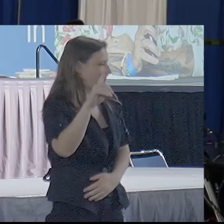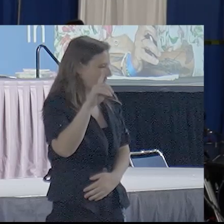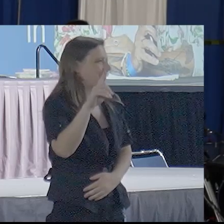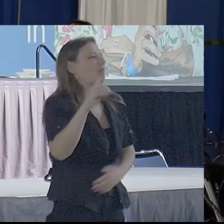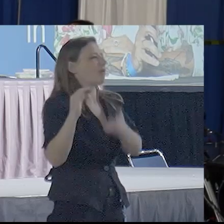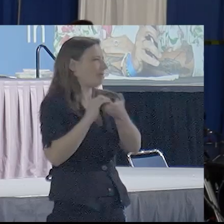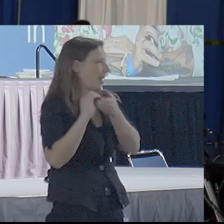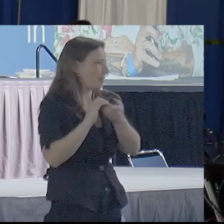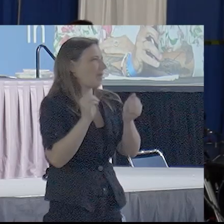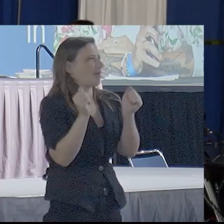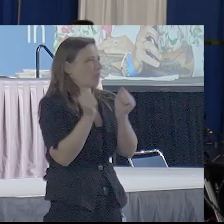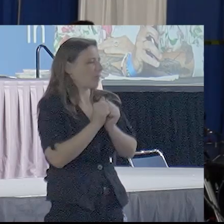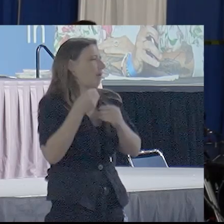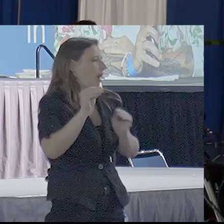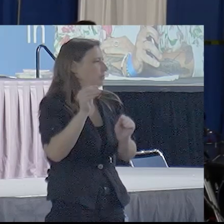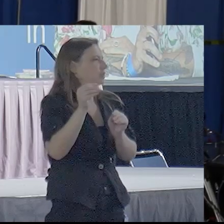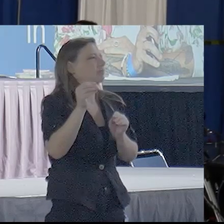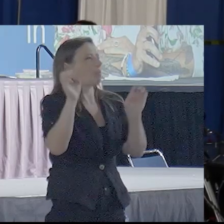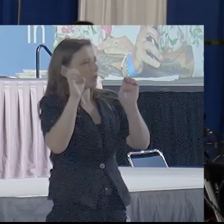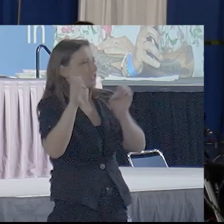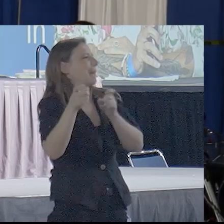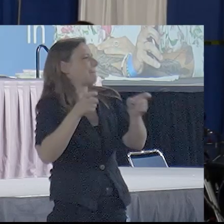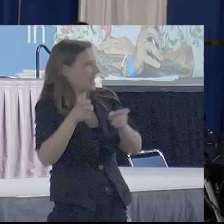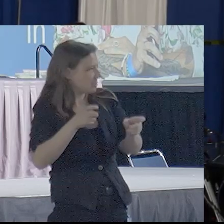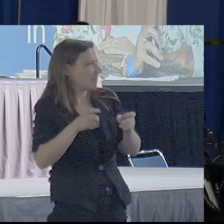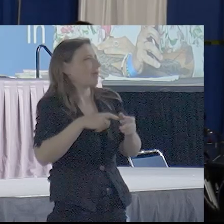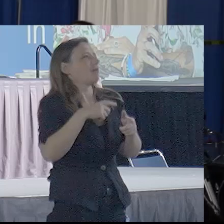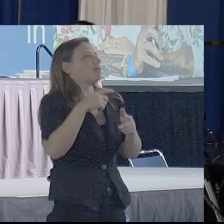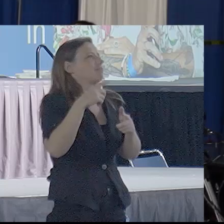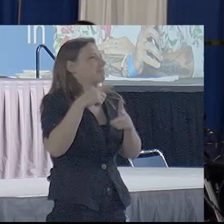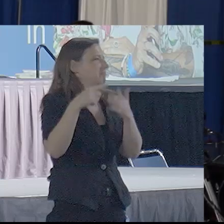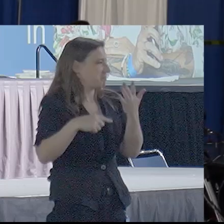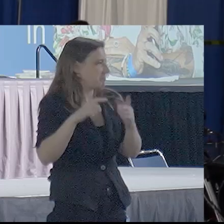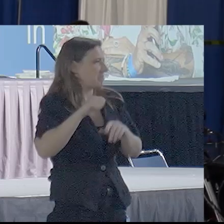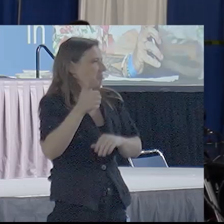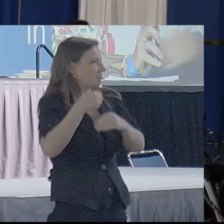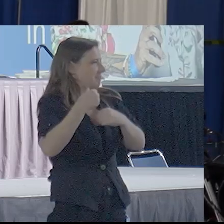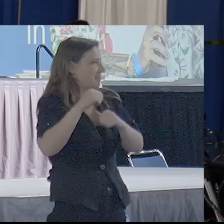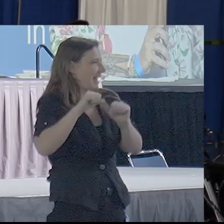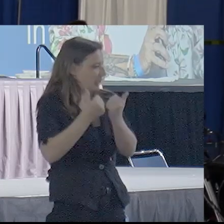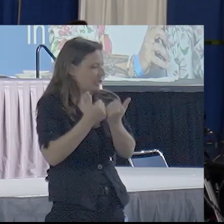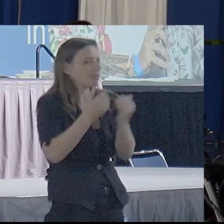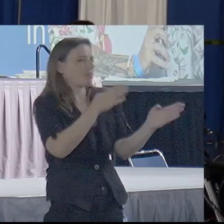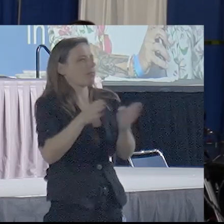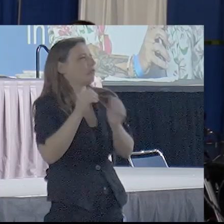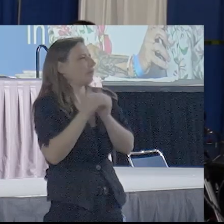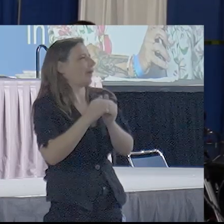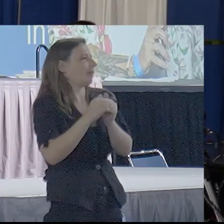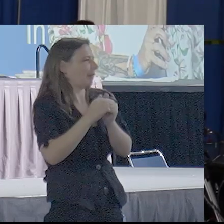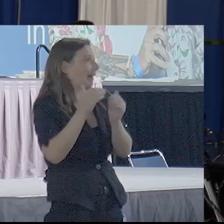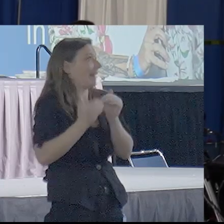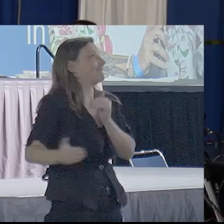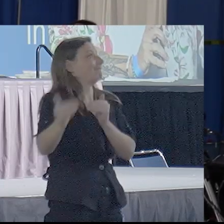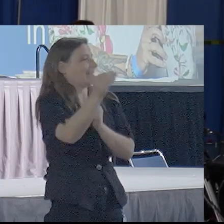our Office of Emergency Management, the DAFN Roundtable. And how are we planning in advance for emergencies, as Ron